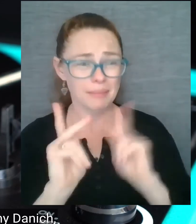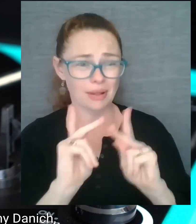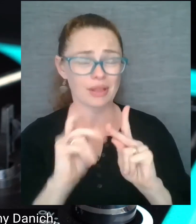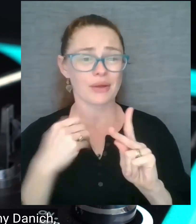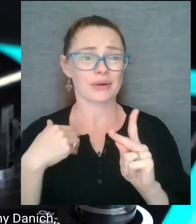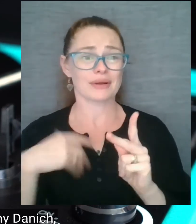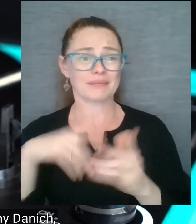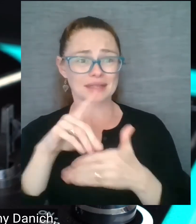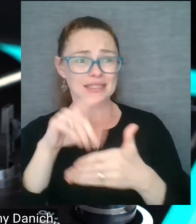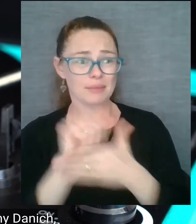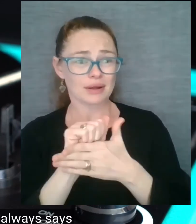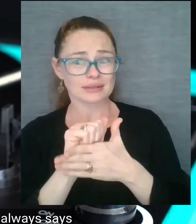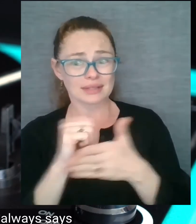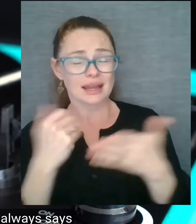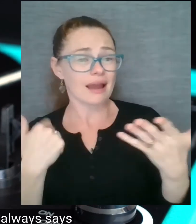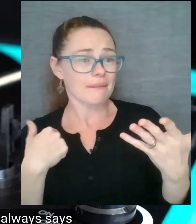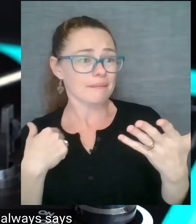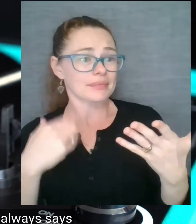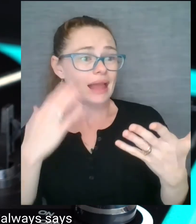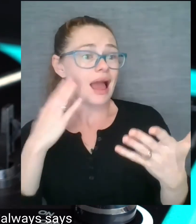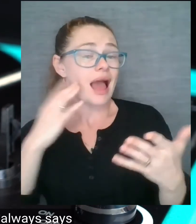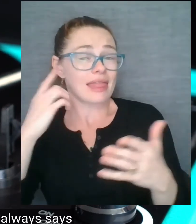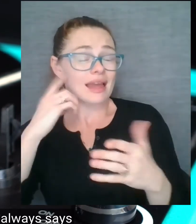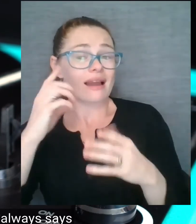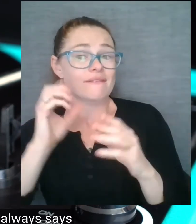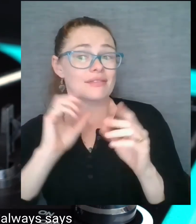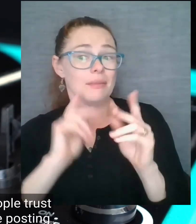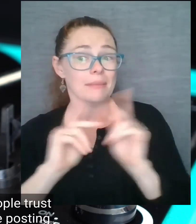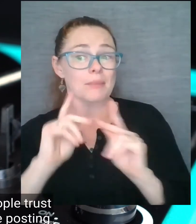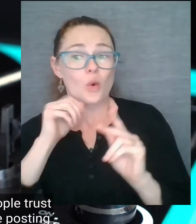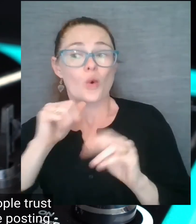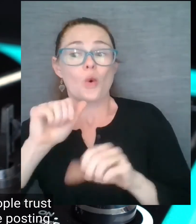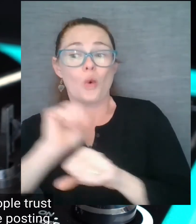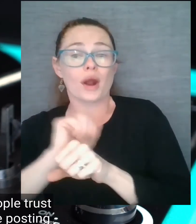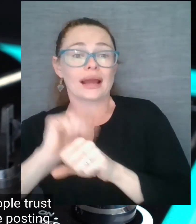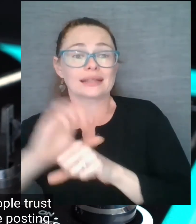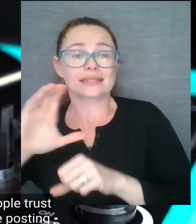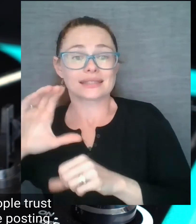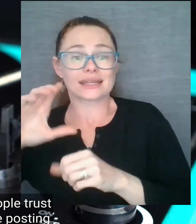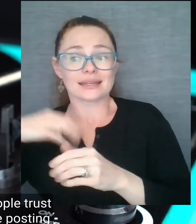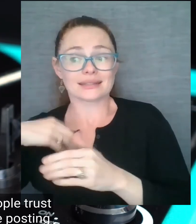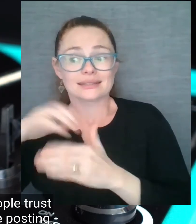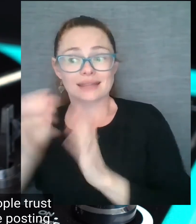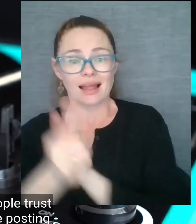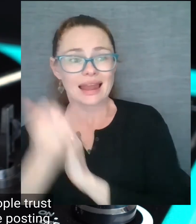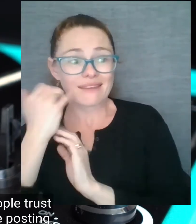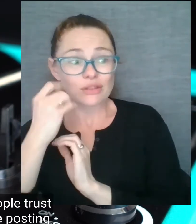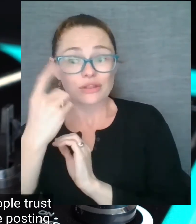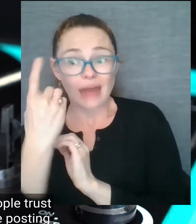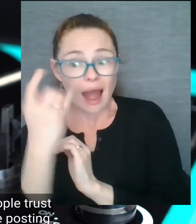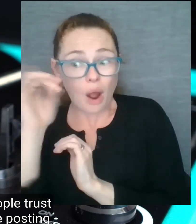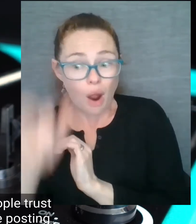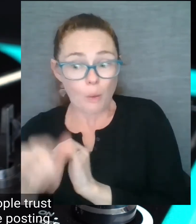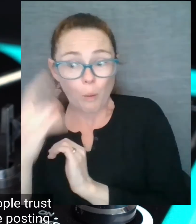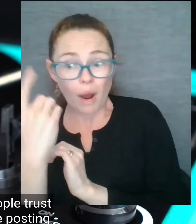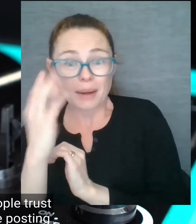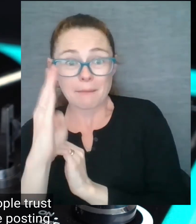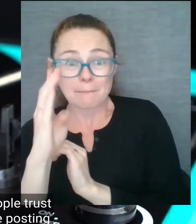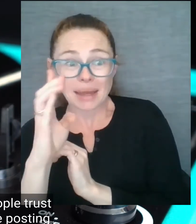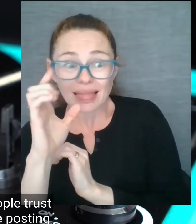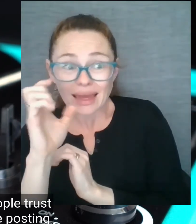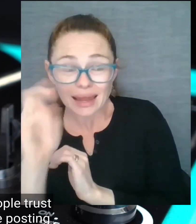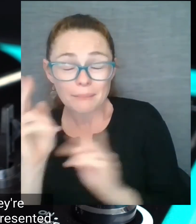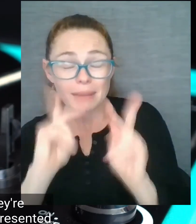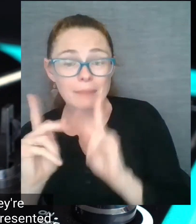a colleague of mine, Dan Edge, who works at See Talent, always says, if those 1 billion people trust you and